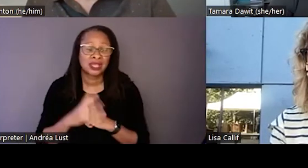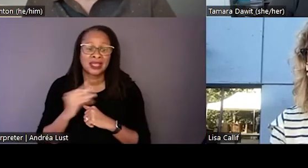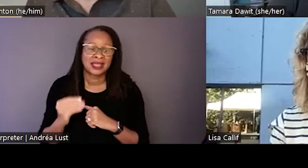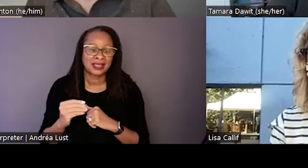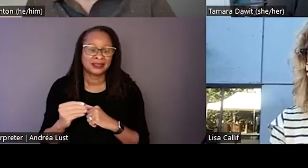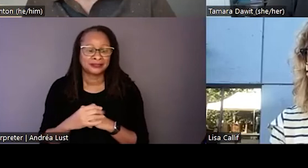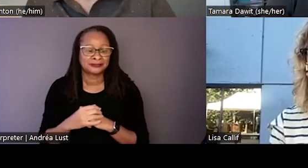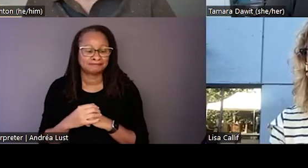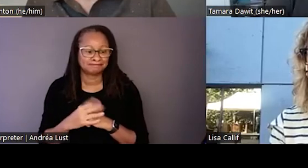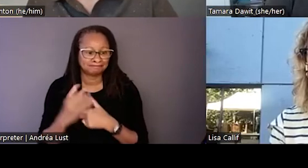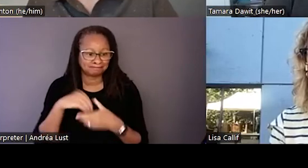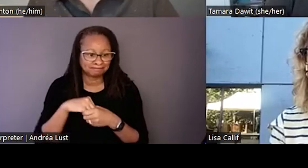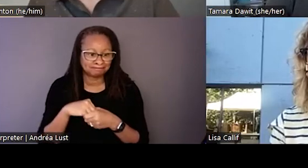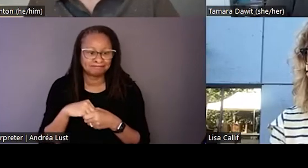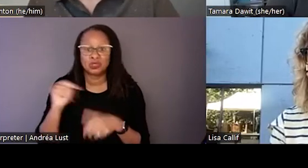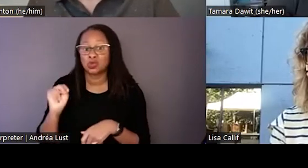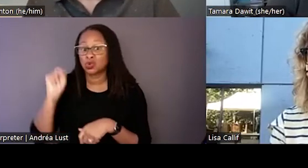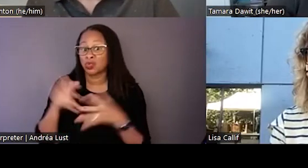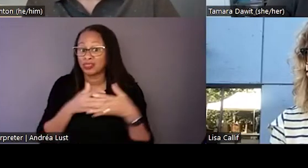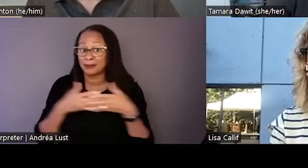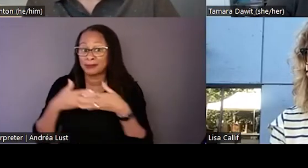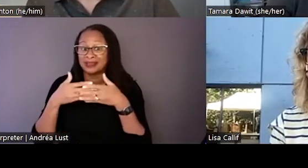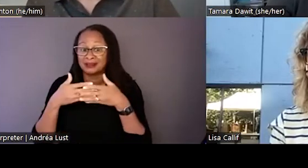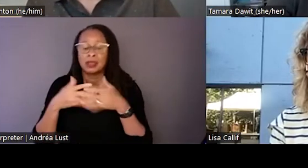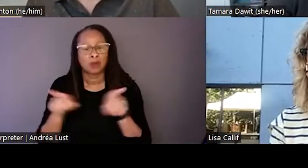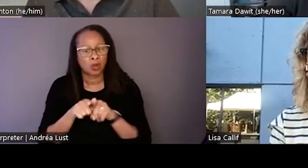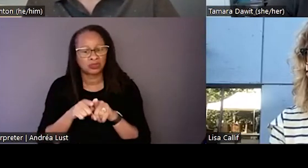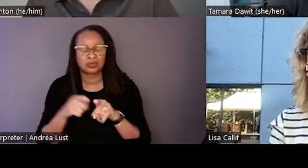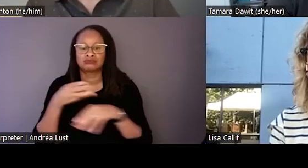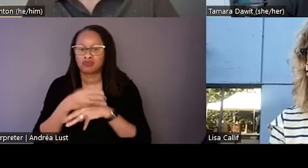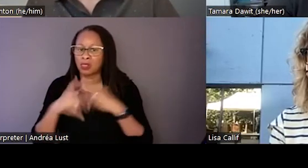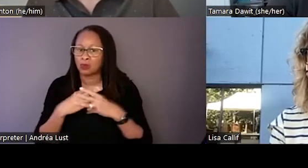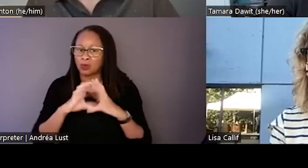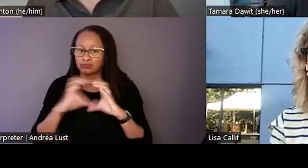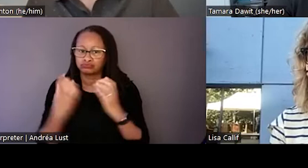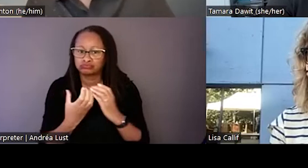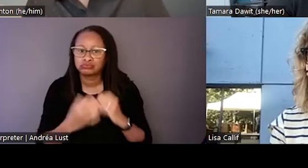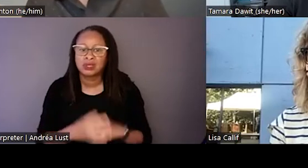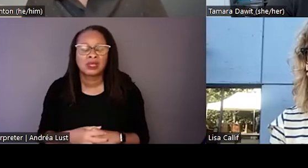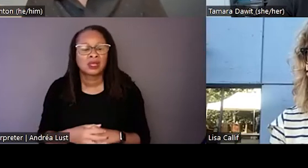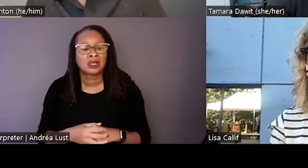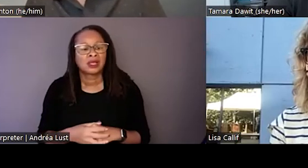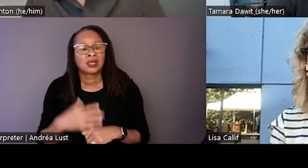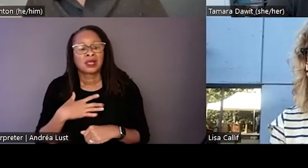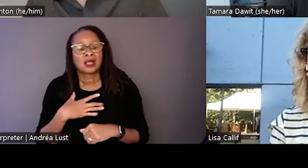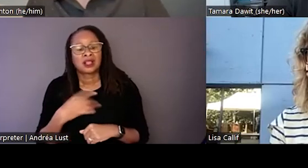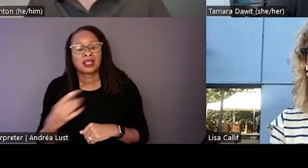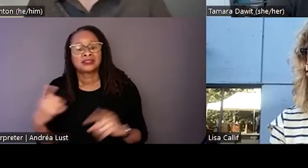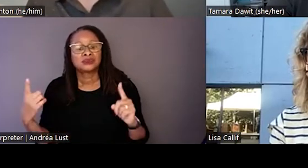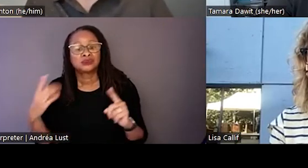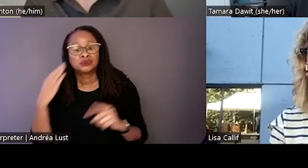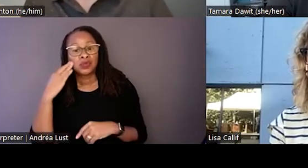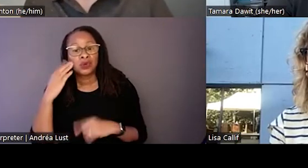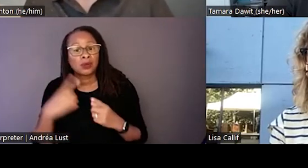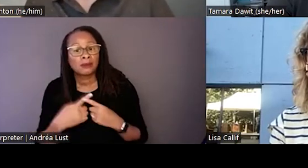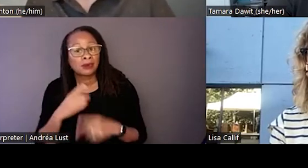inside in North America, but also globally in filmmaking. I'd like to know about